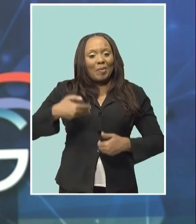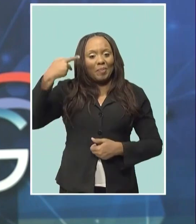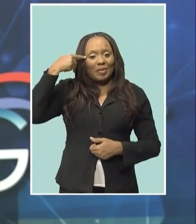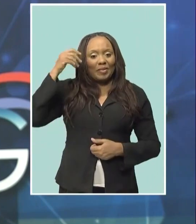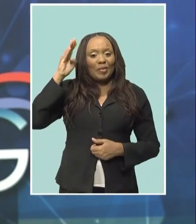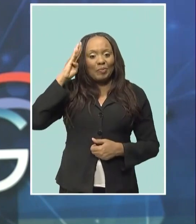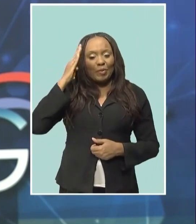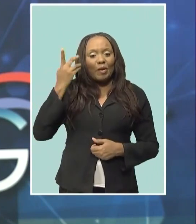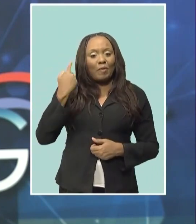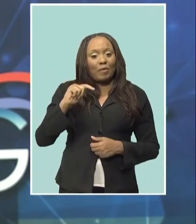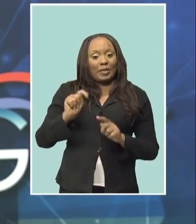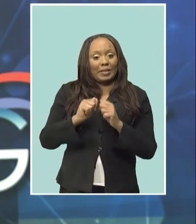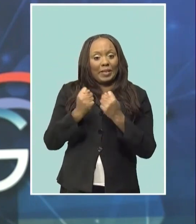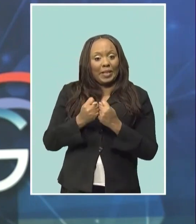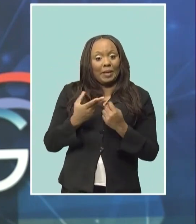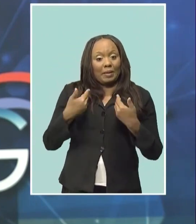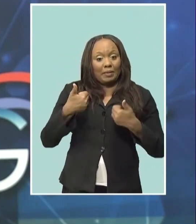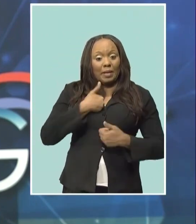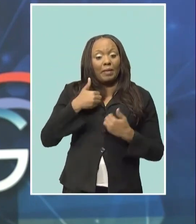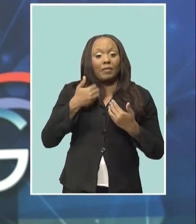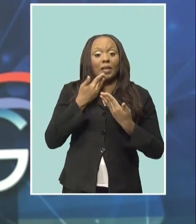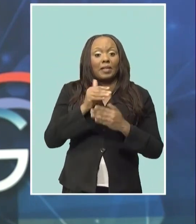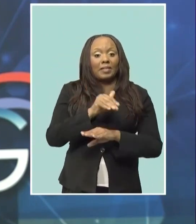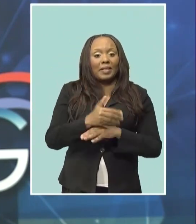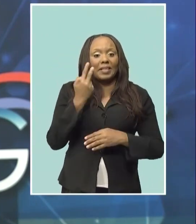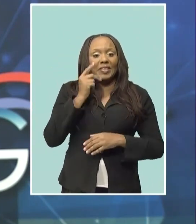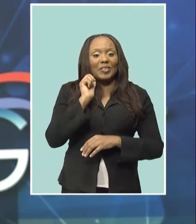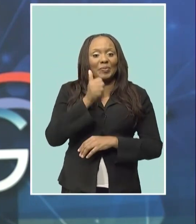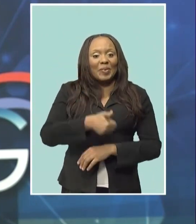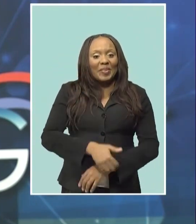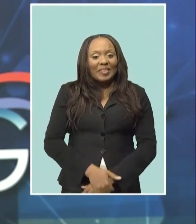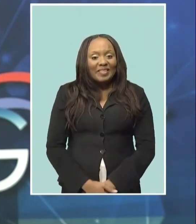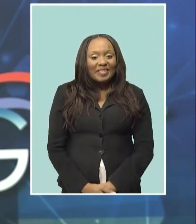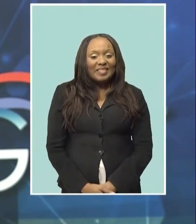Bowen. For the crew, to all of you, have a good night. We'll see you tomorrow.